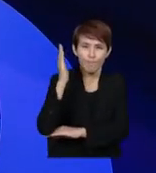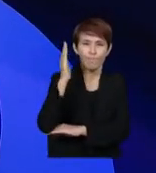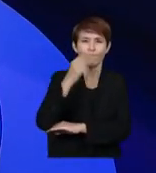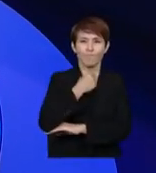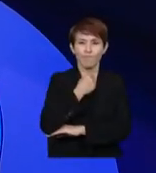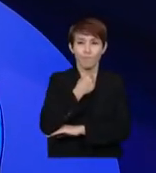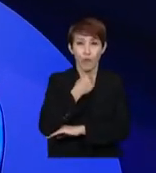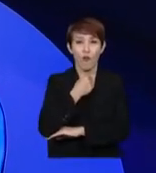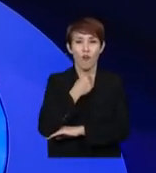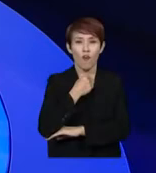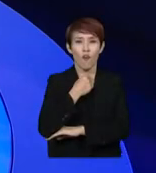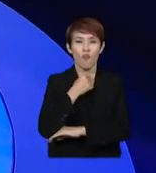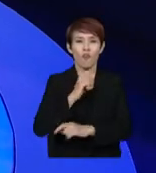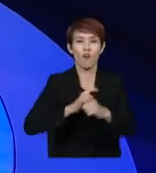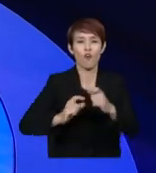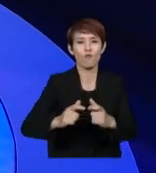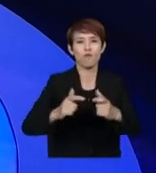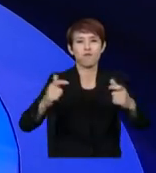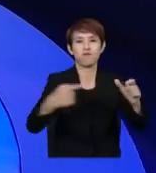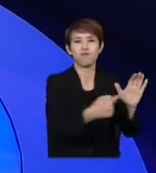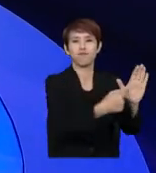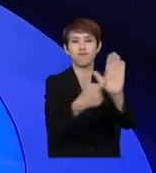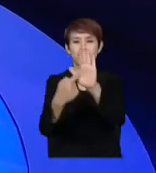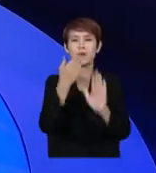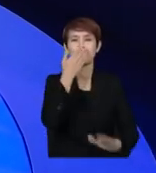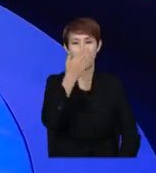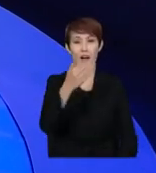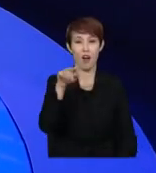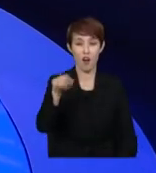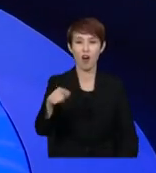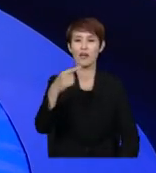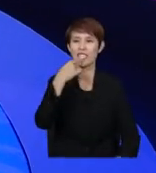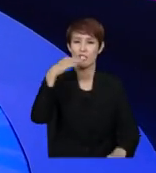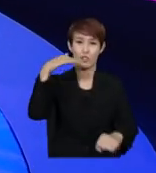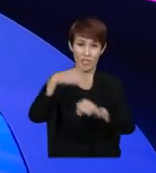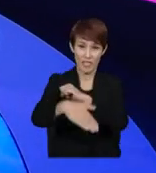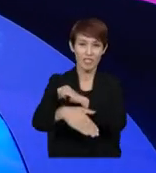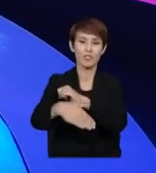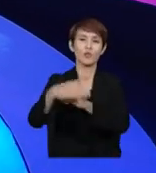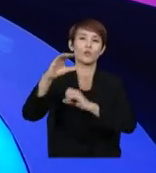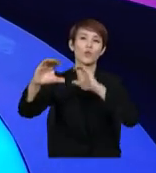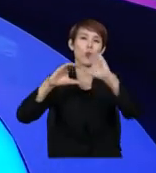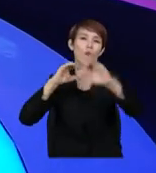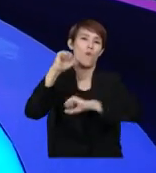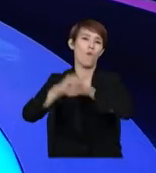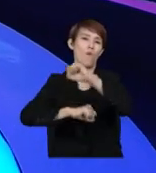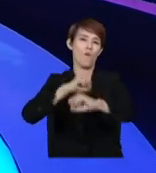of my basic democratic communicative freedoms becomes much more effective.